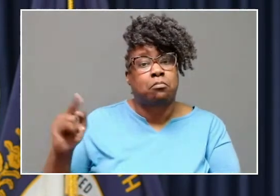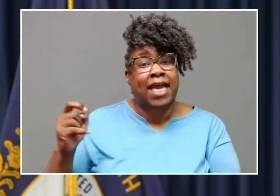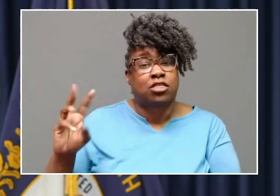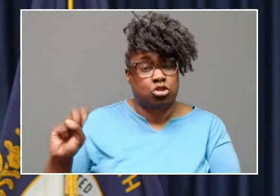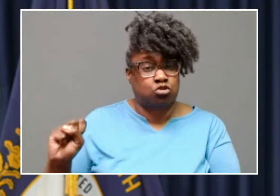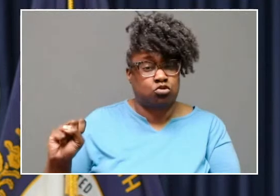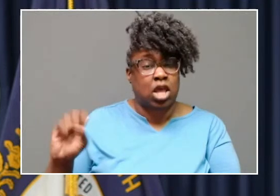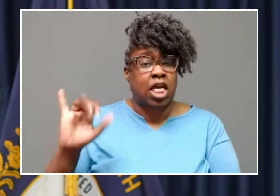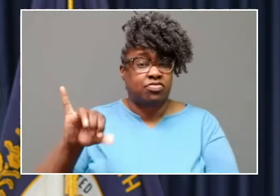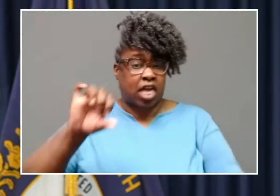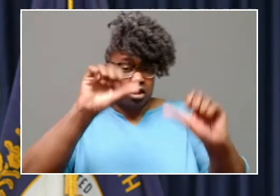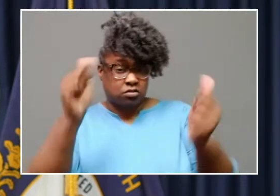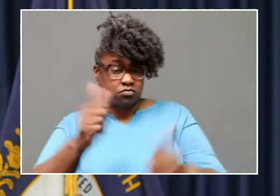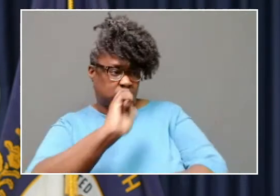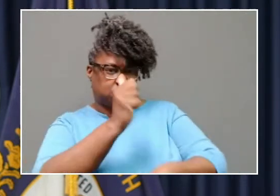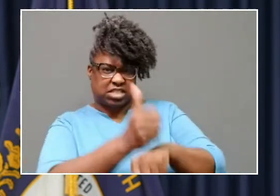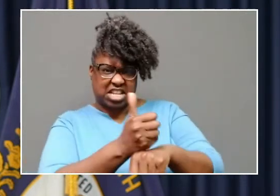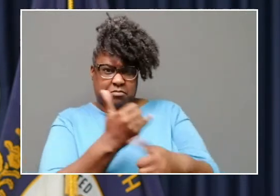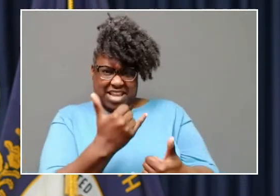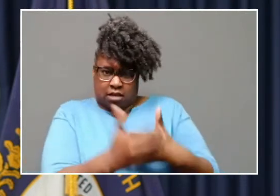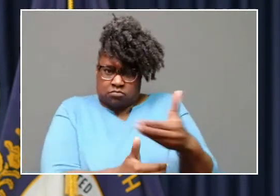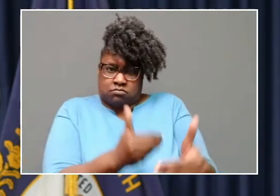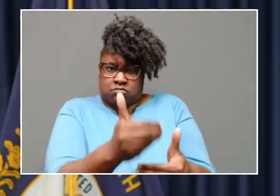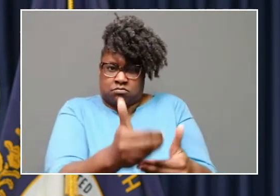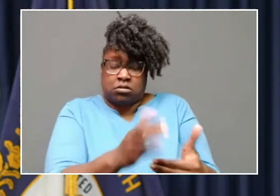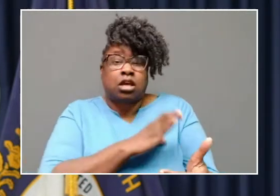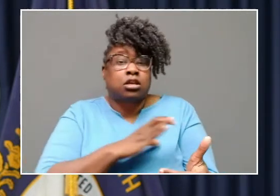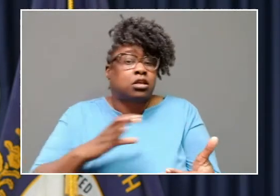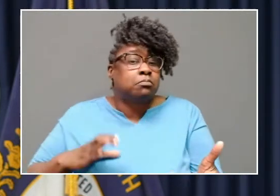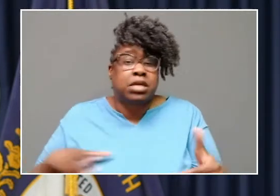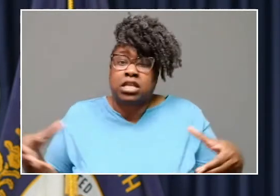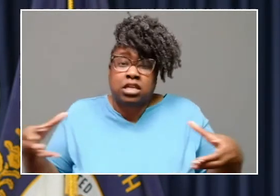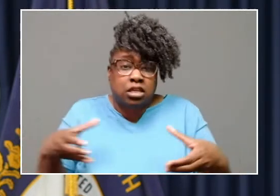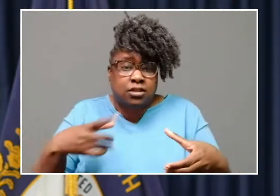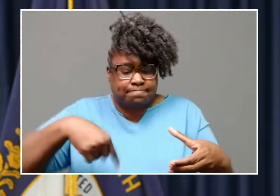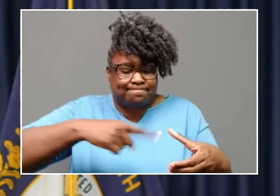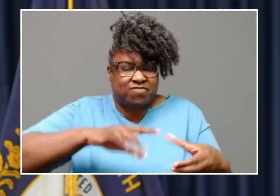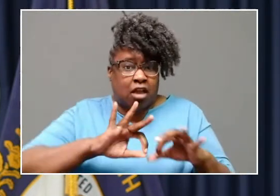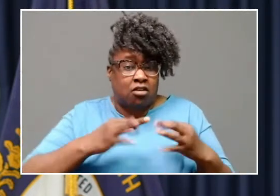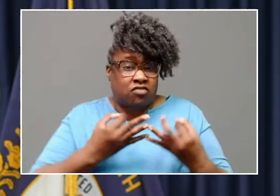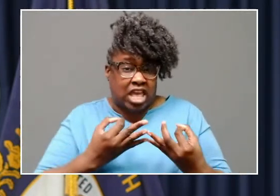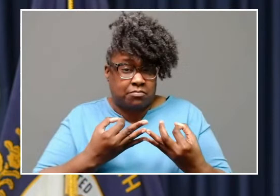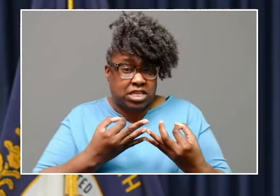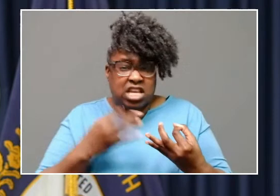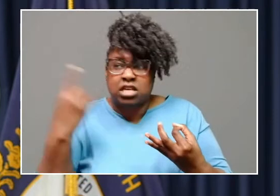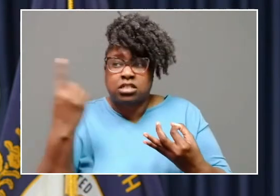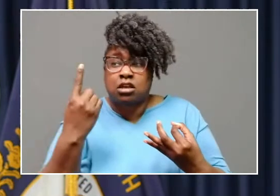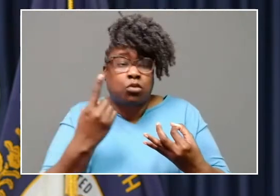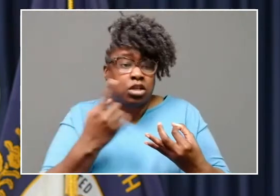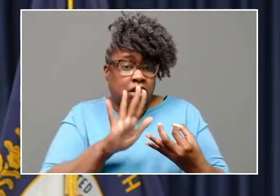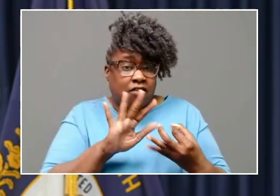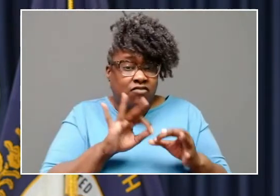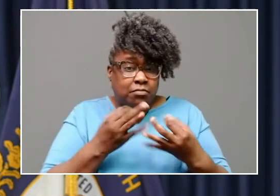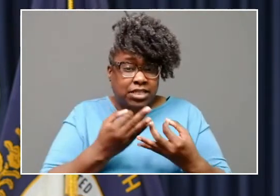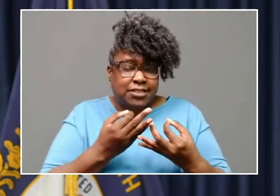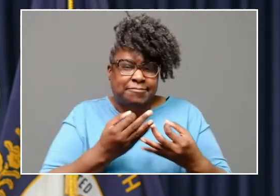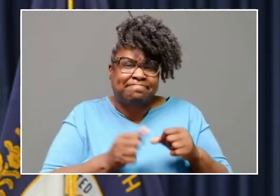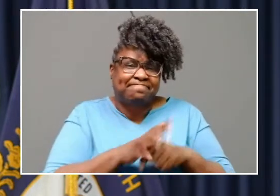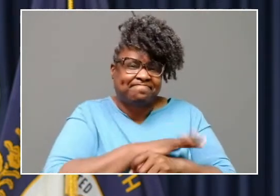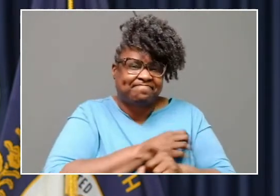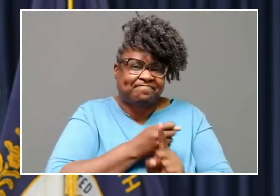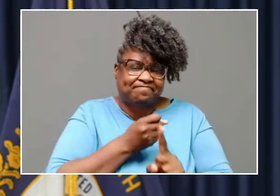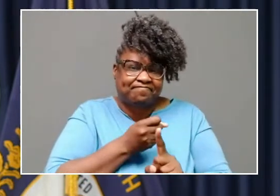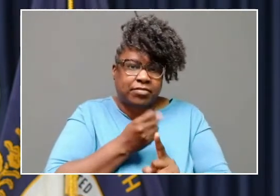was selected through a committee made up of the families who lost someone to the virus. Also, healthcare heroes and other